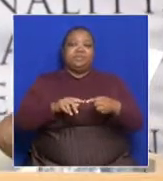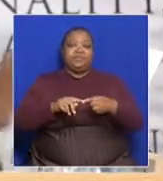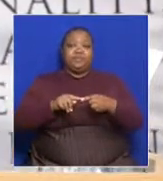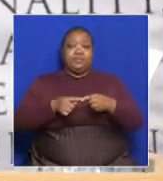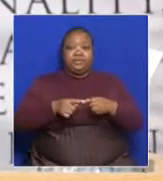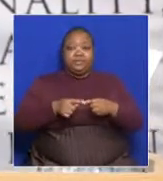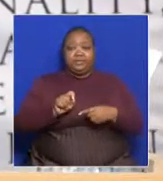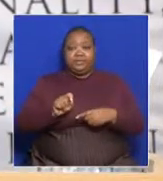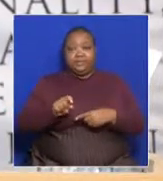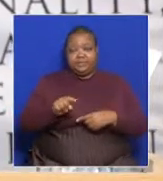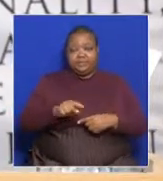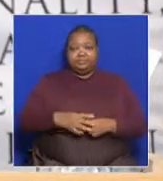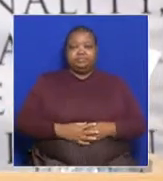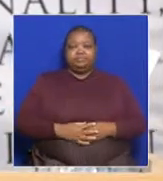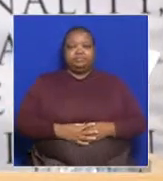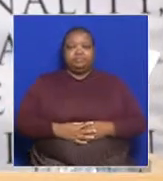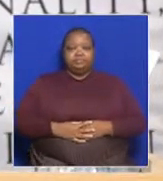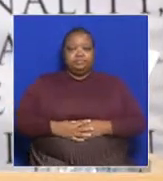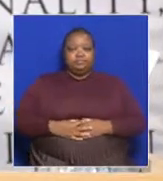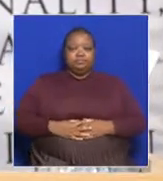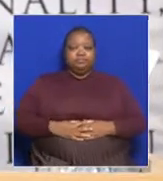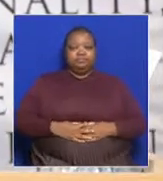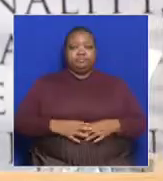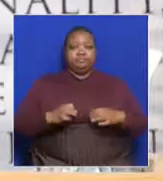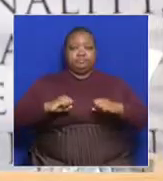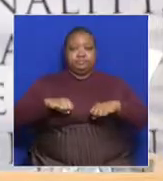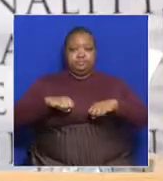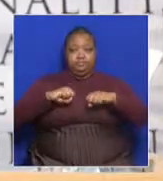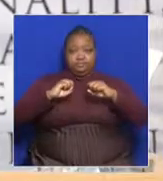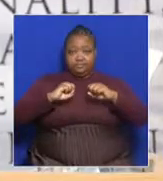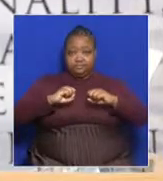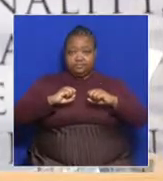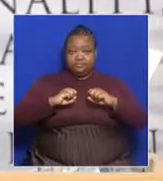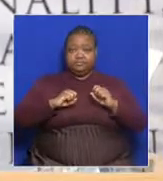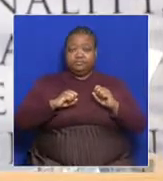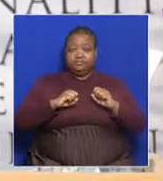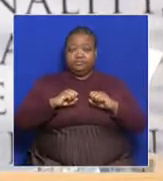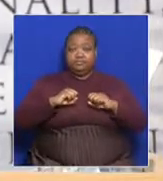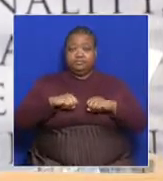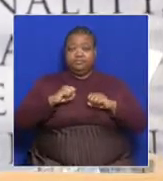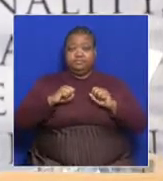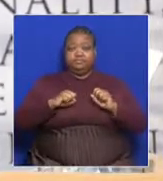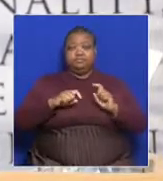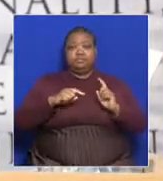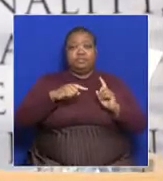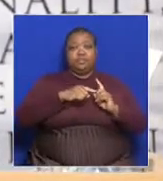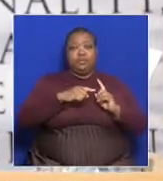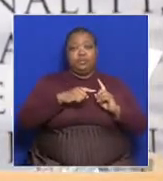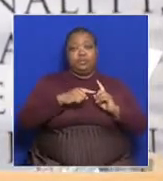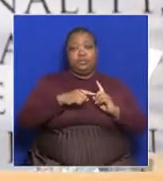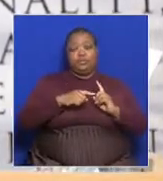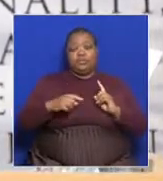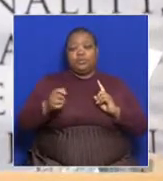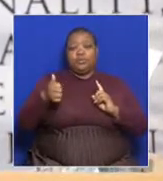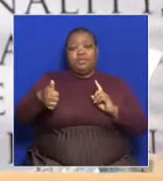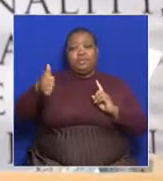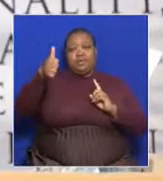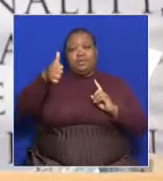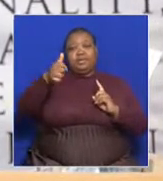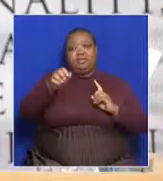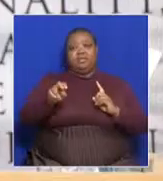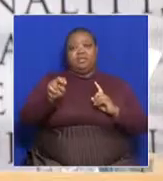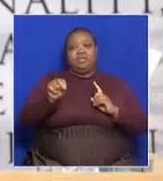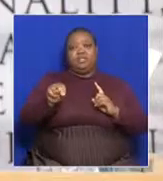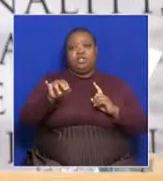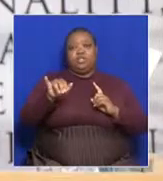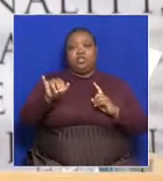whether it was an agreement by you and Brigadier Nuswa, or it was